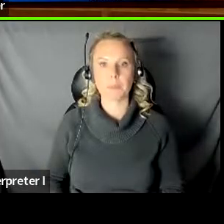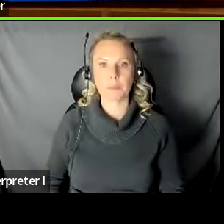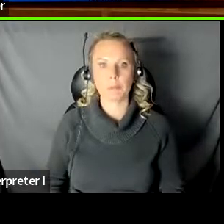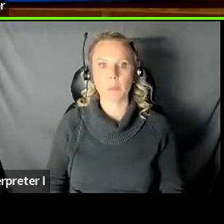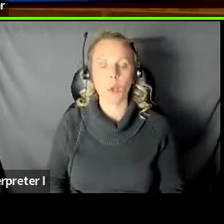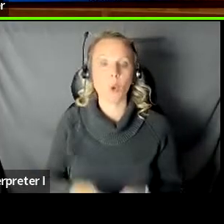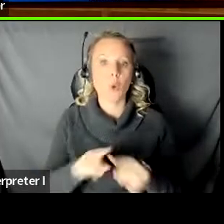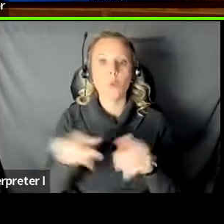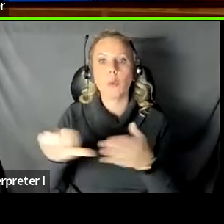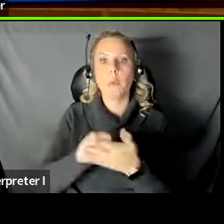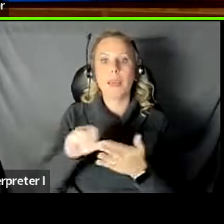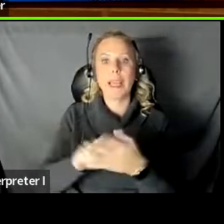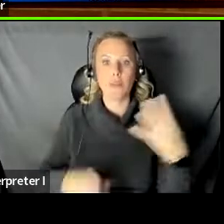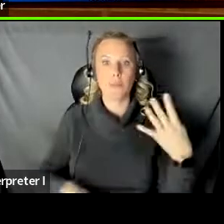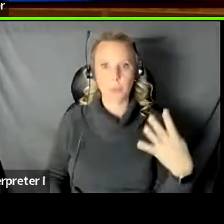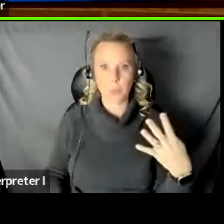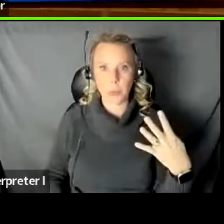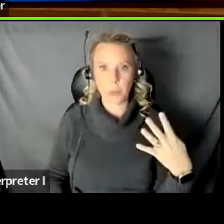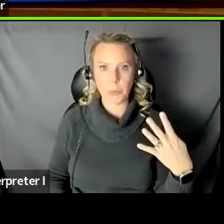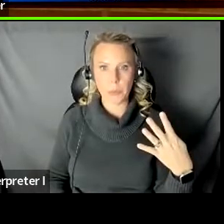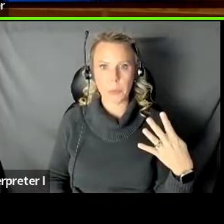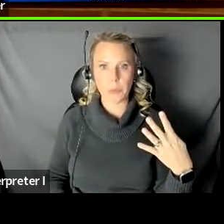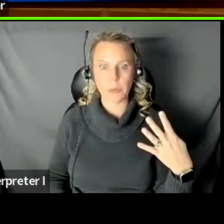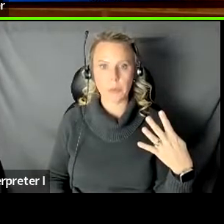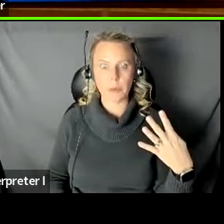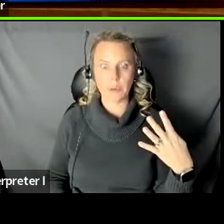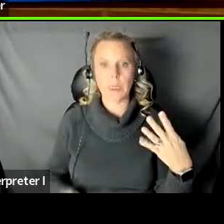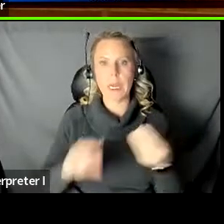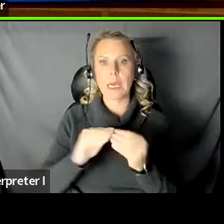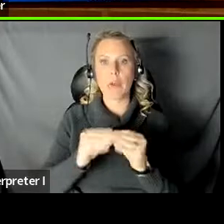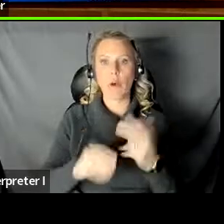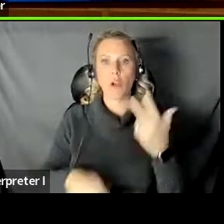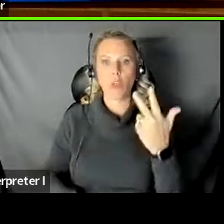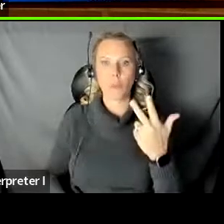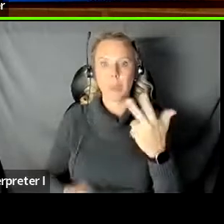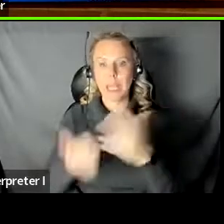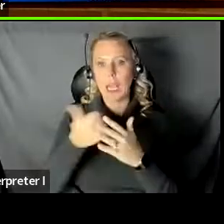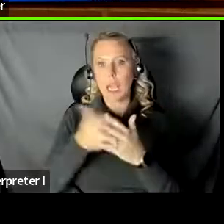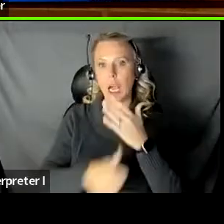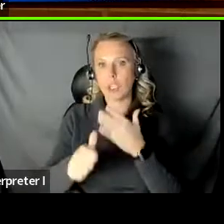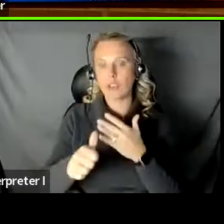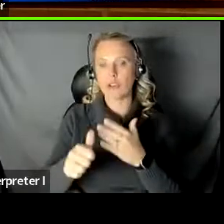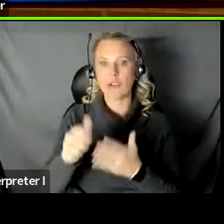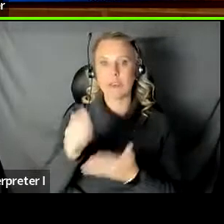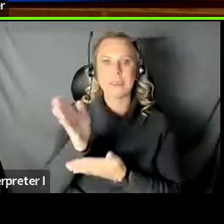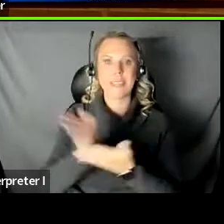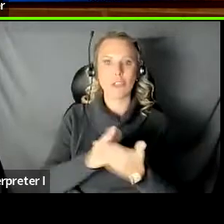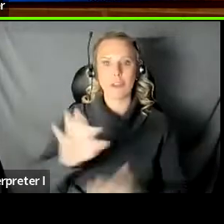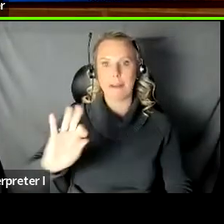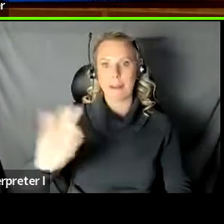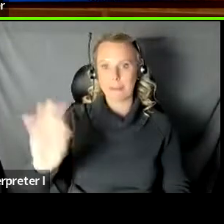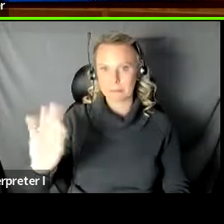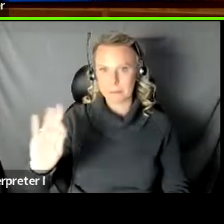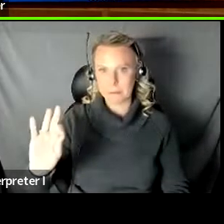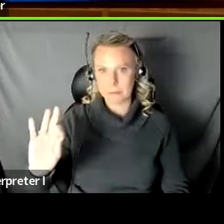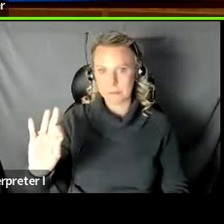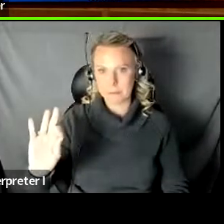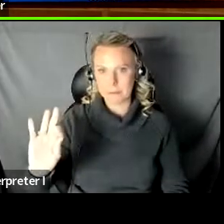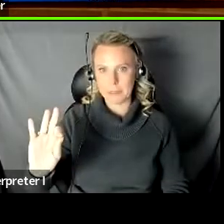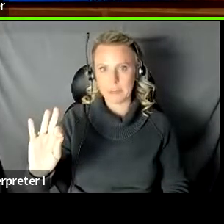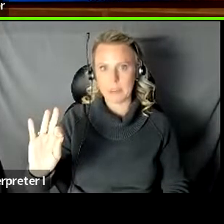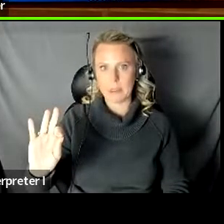And on page 4, item 3 under section F